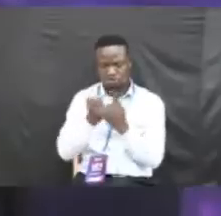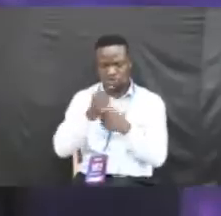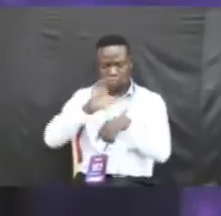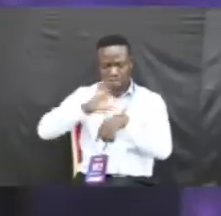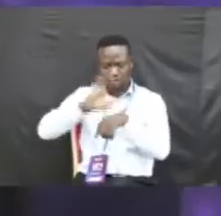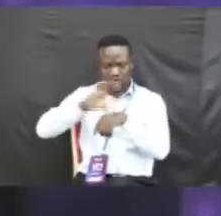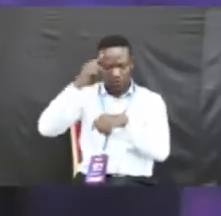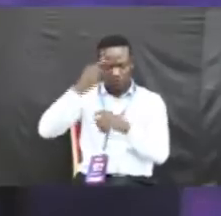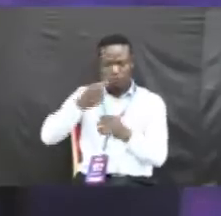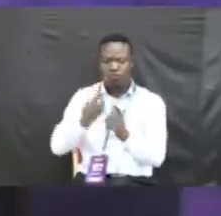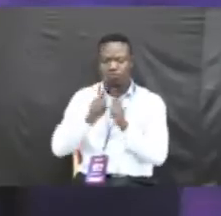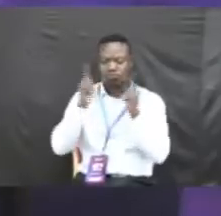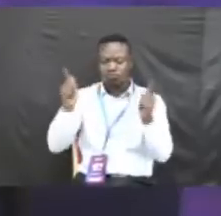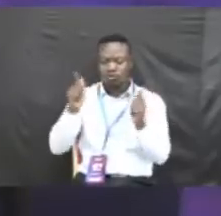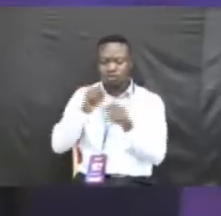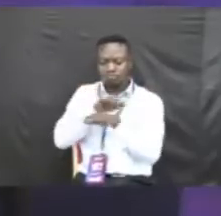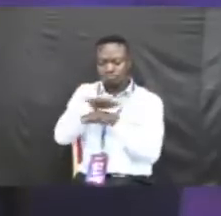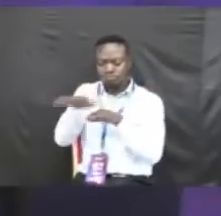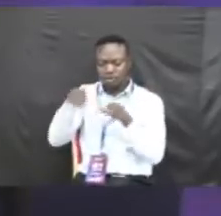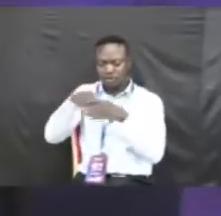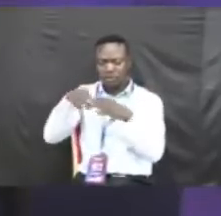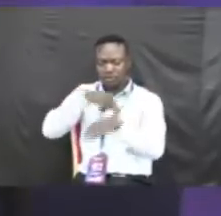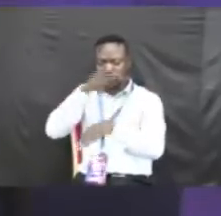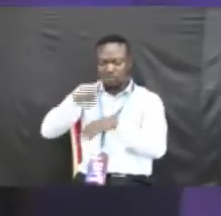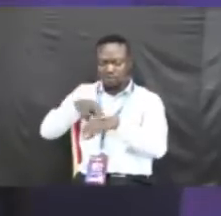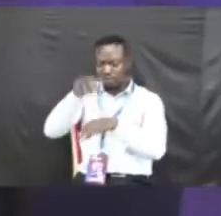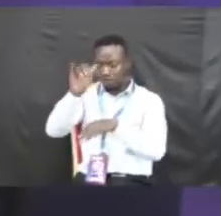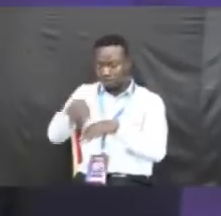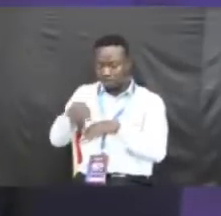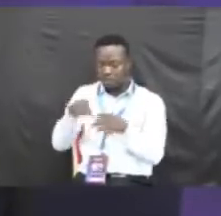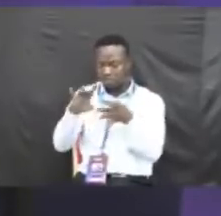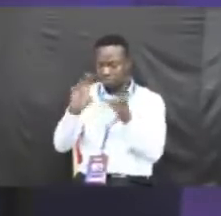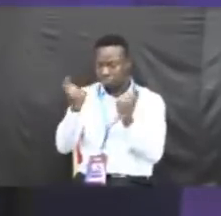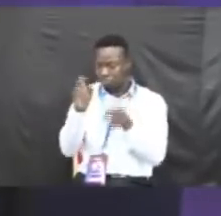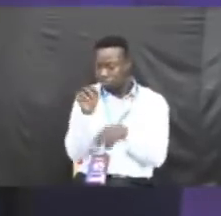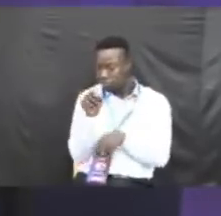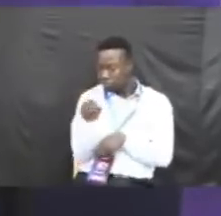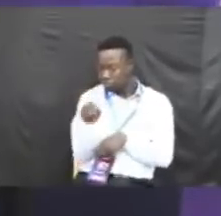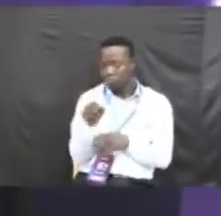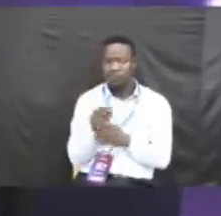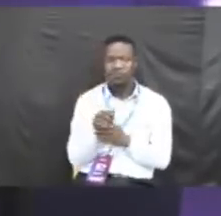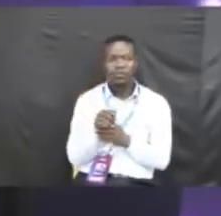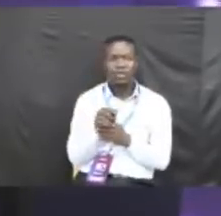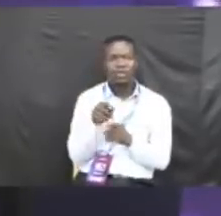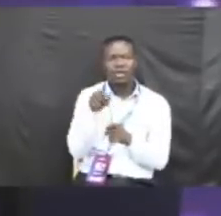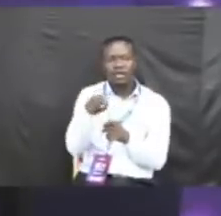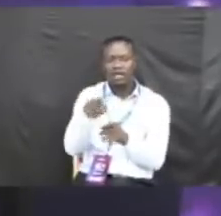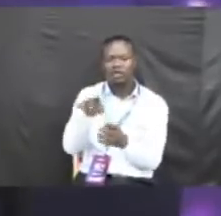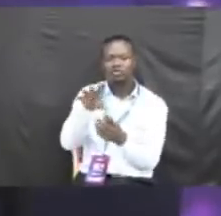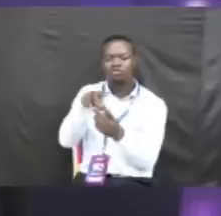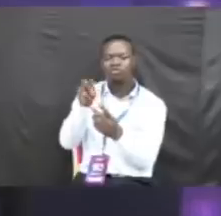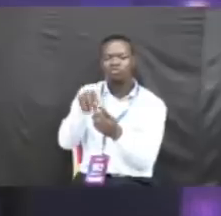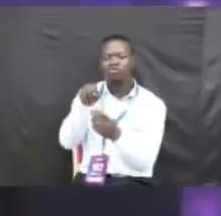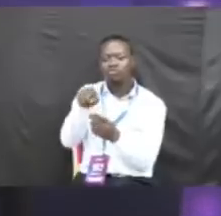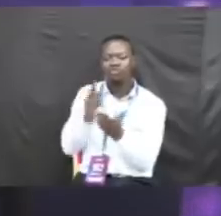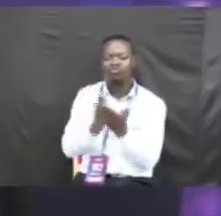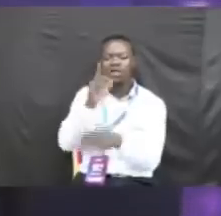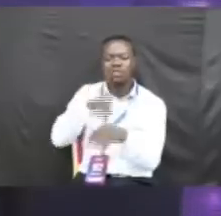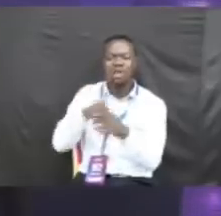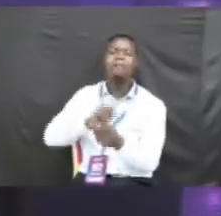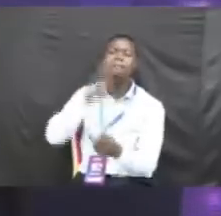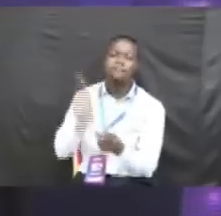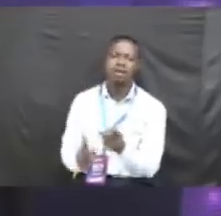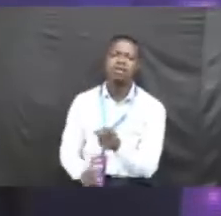church for maximum impact in the nation has been chosen at the right